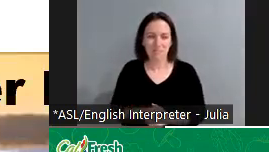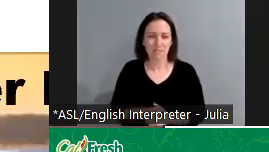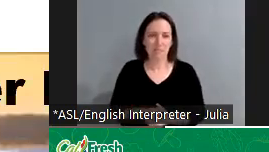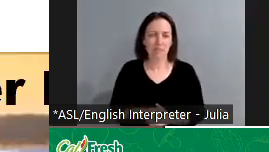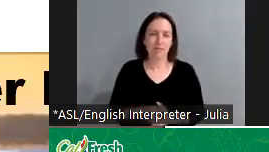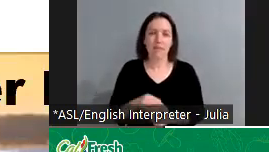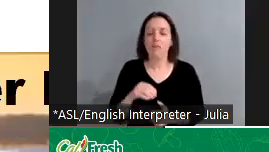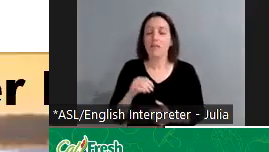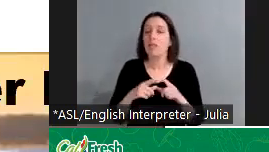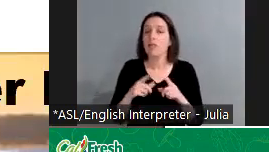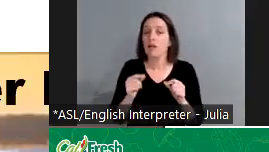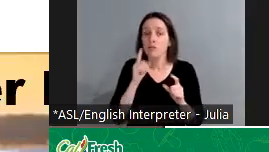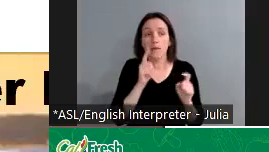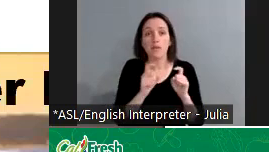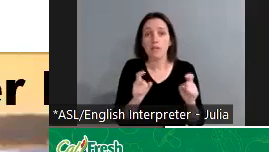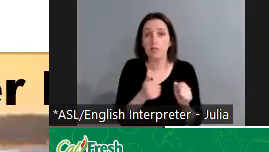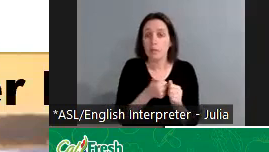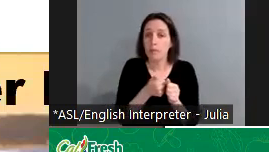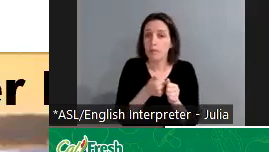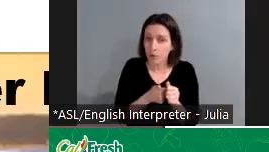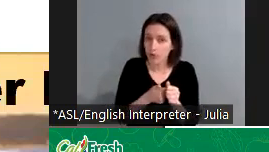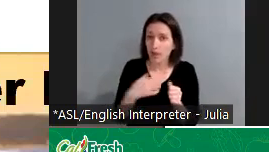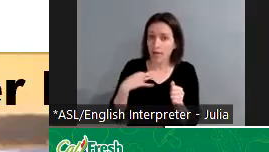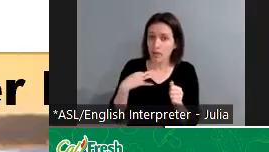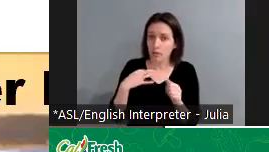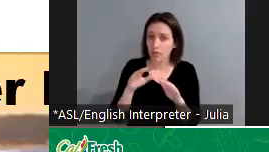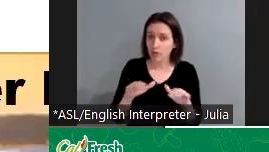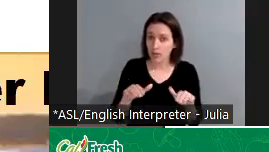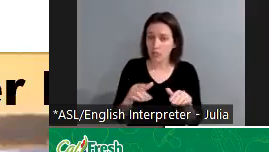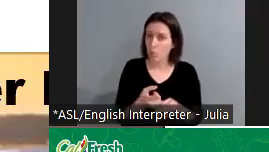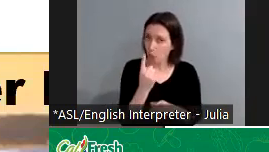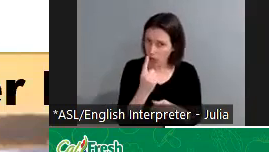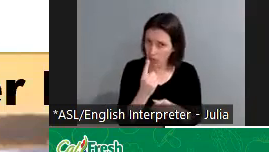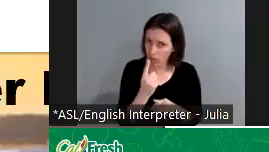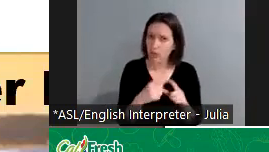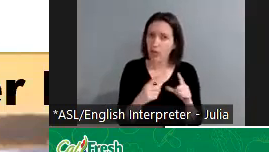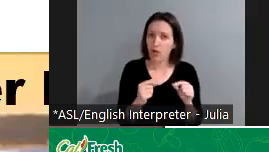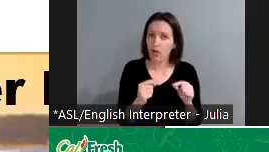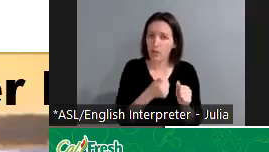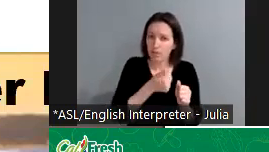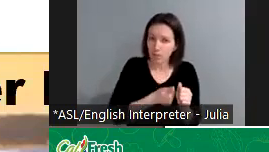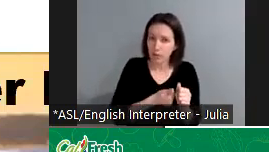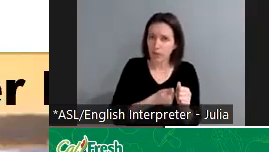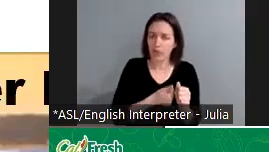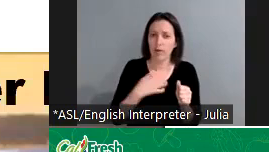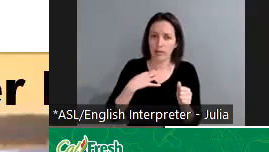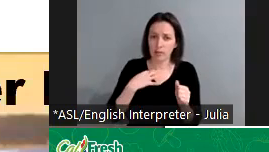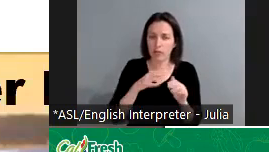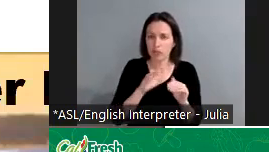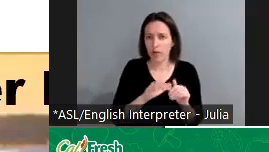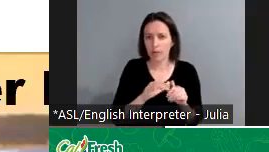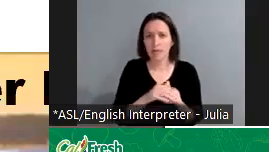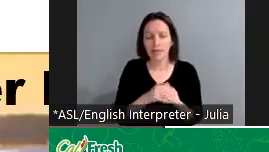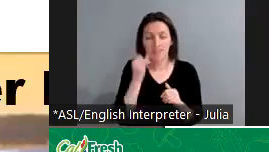Cards will be issued per eligible child, so one card per each eligible child. So if one household has